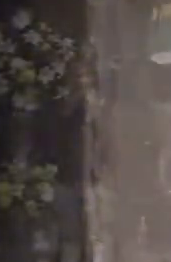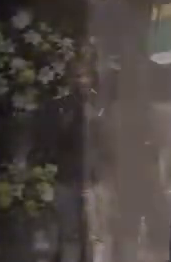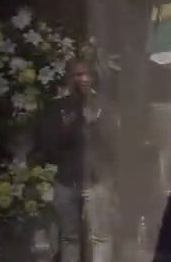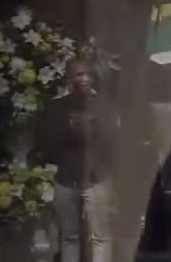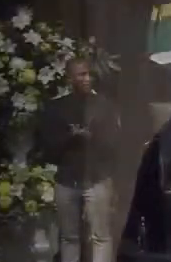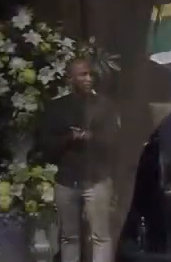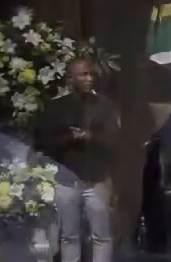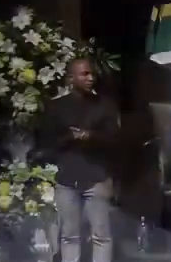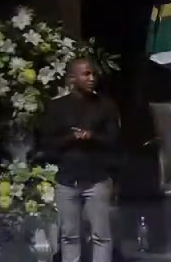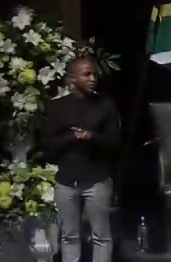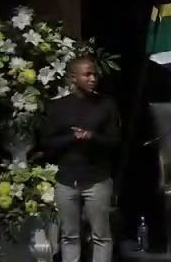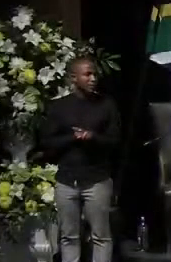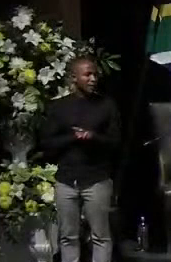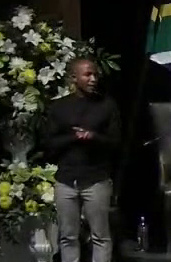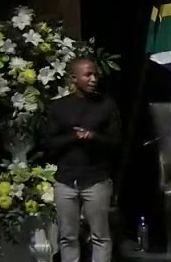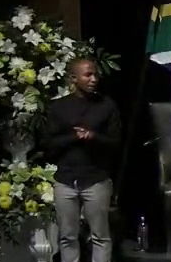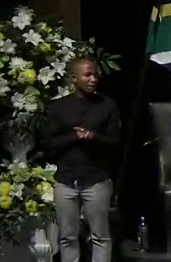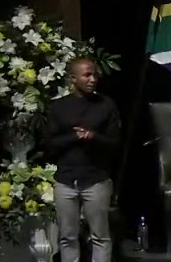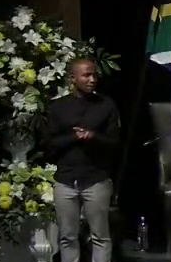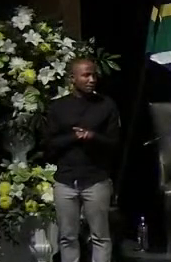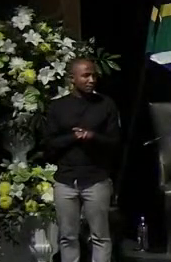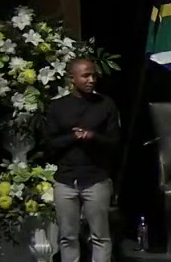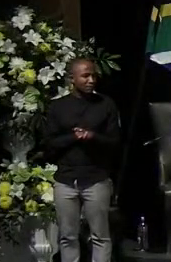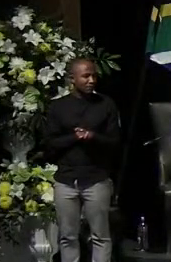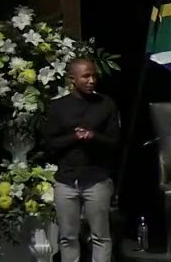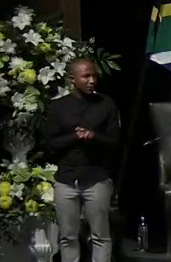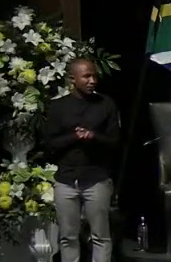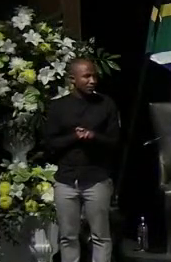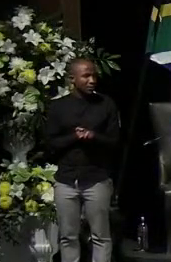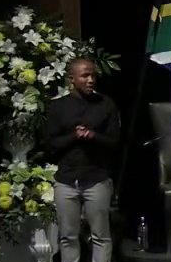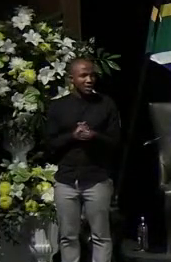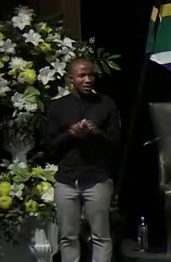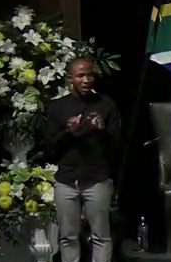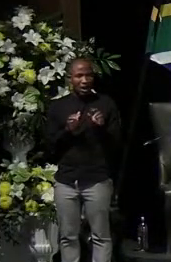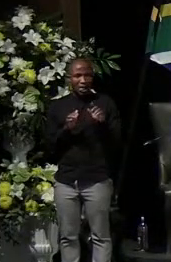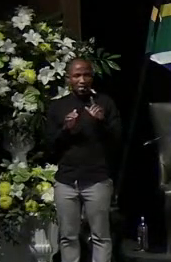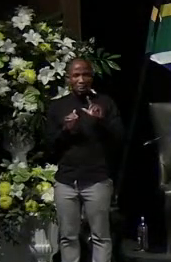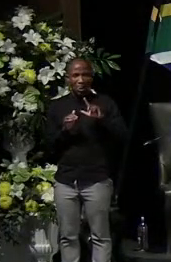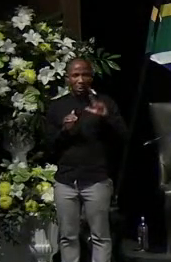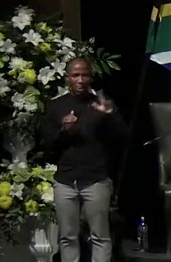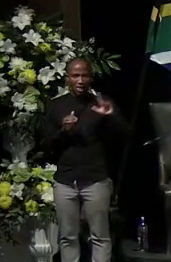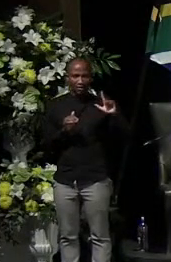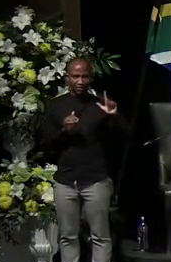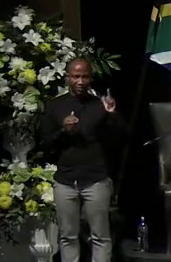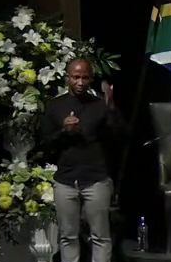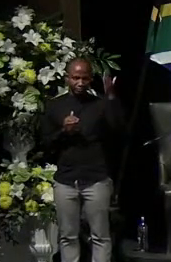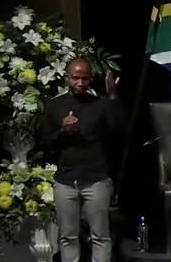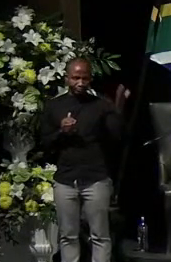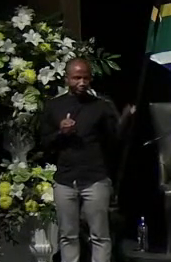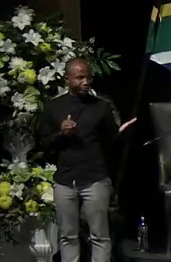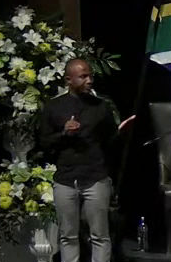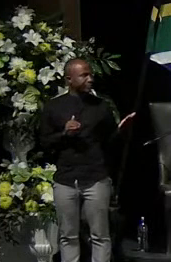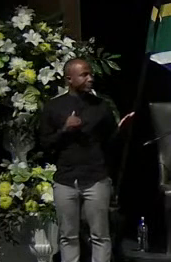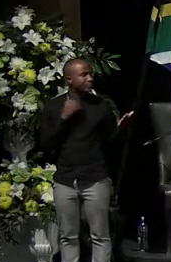stolen um shall we go to the extreme left my left please